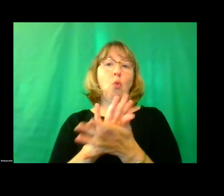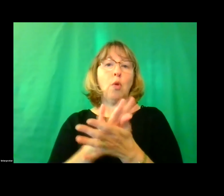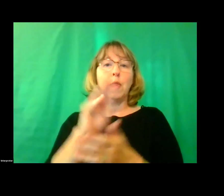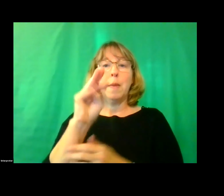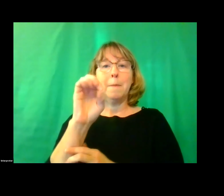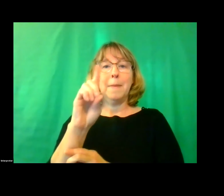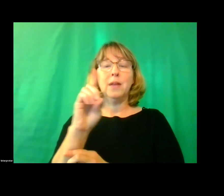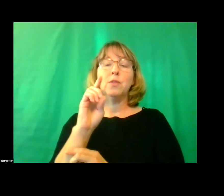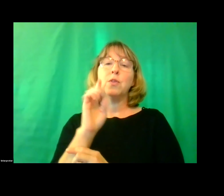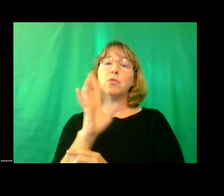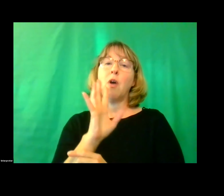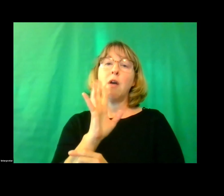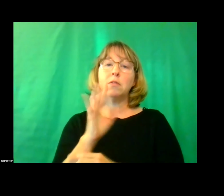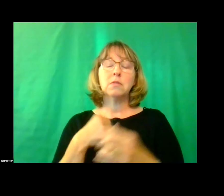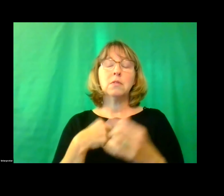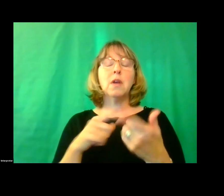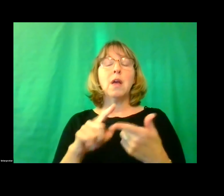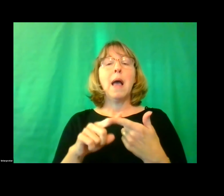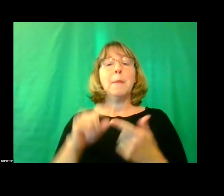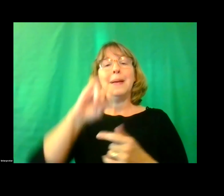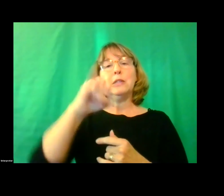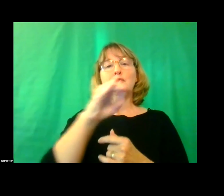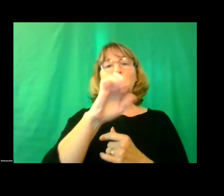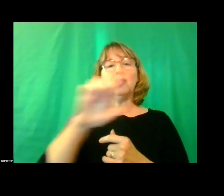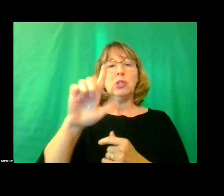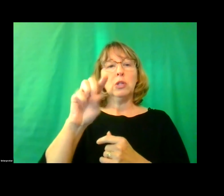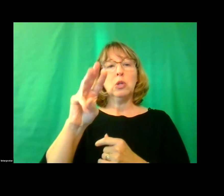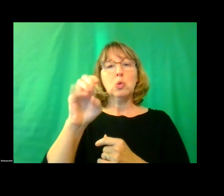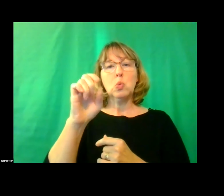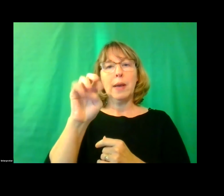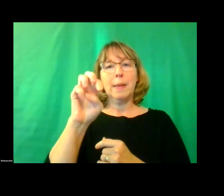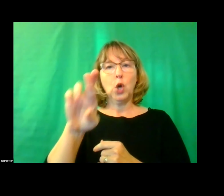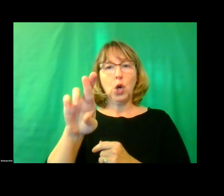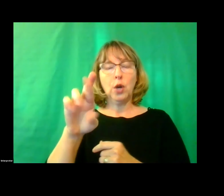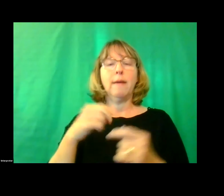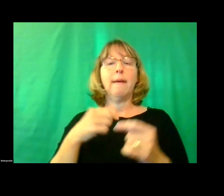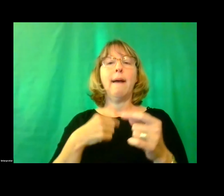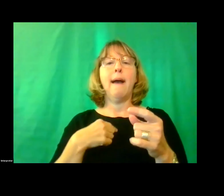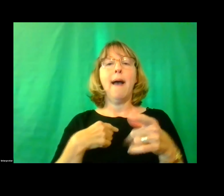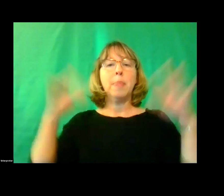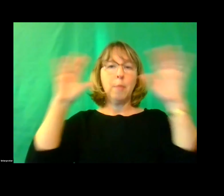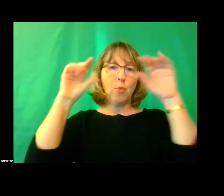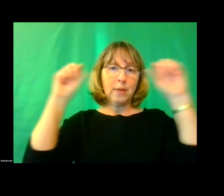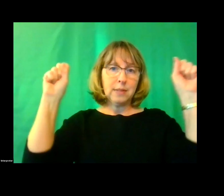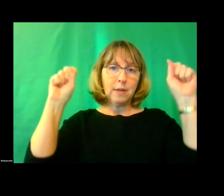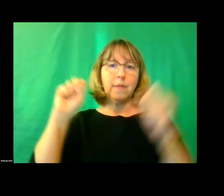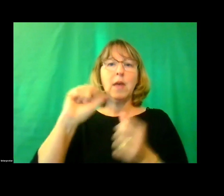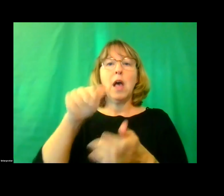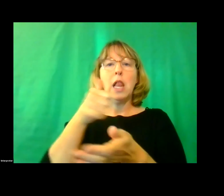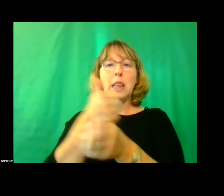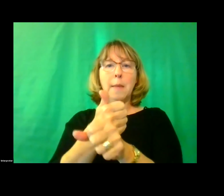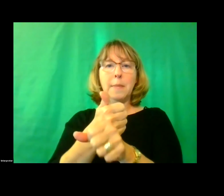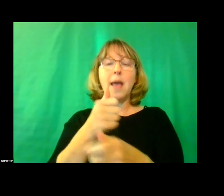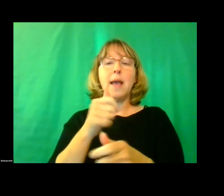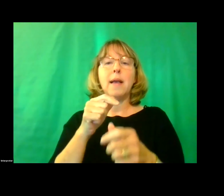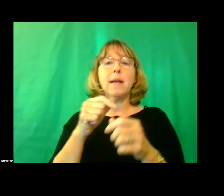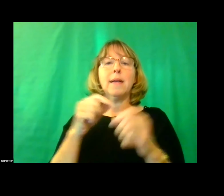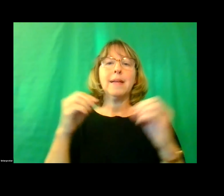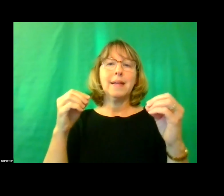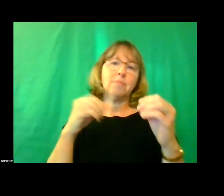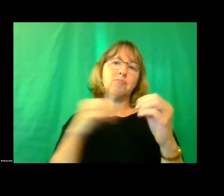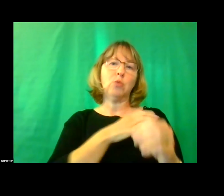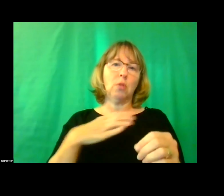Weimer. I'll be your host for this event, and I'm the president of the School of Medicine and Dentistry's Alumni Council. Normally an in-person